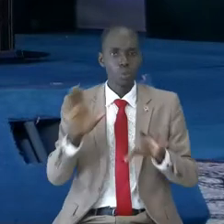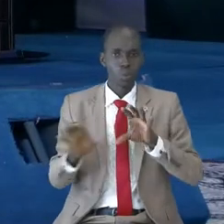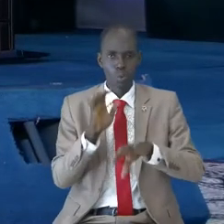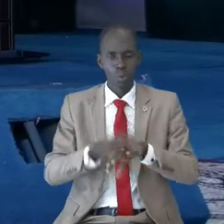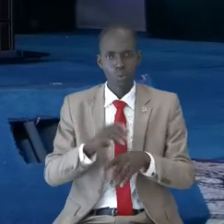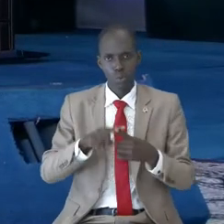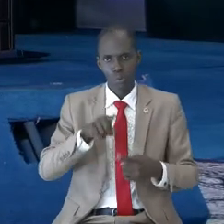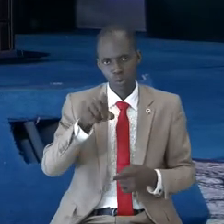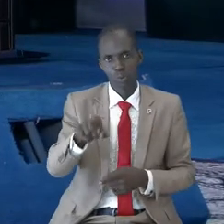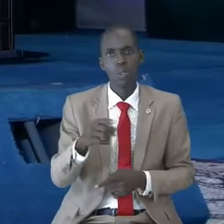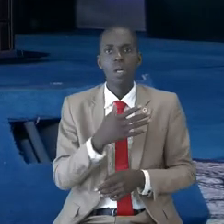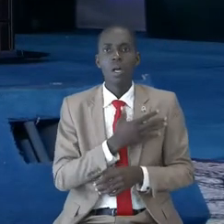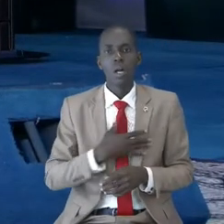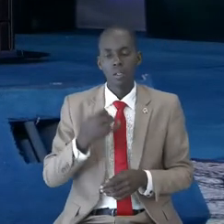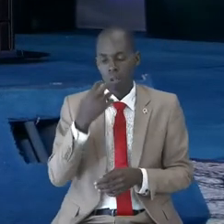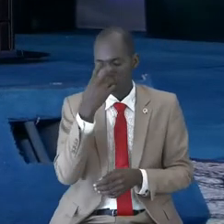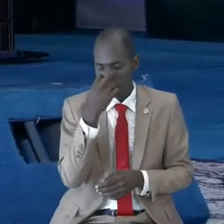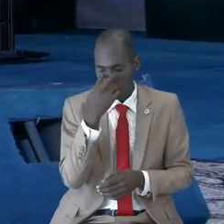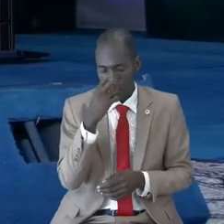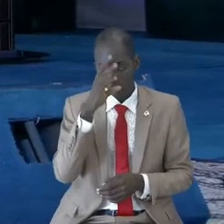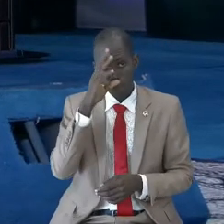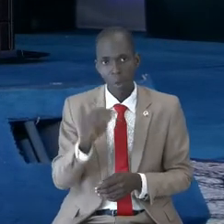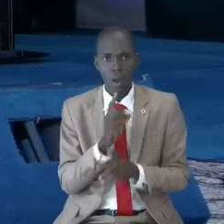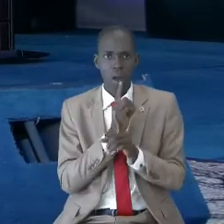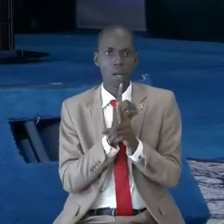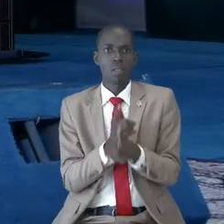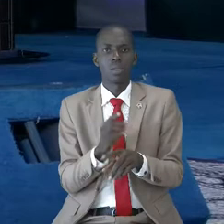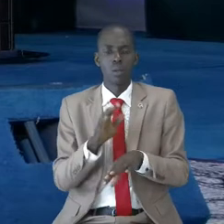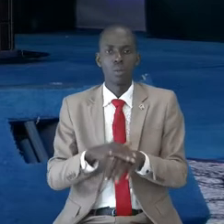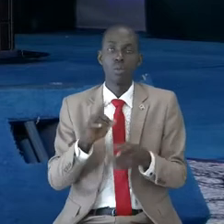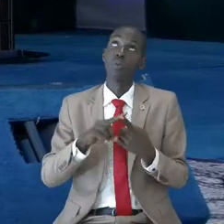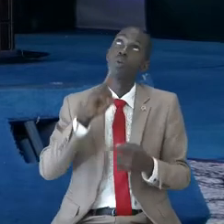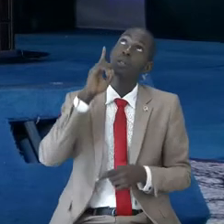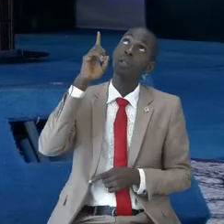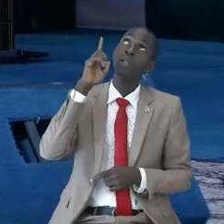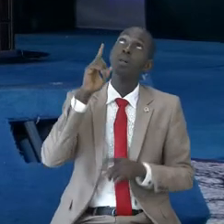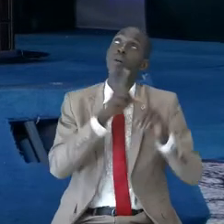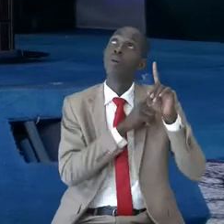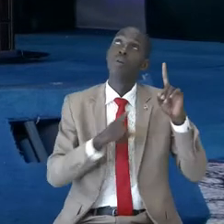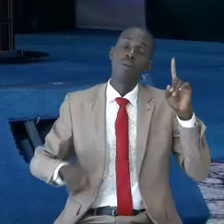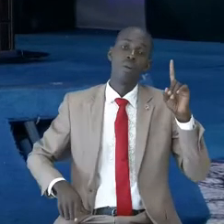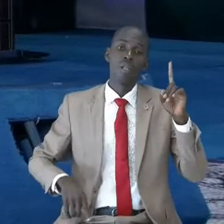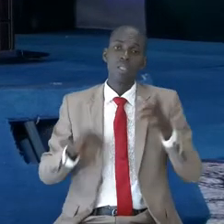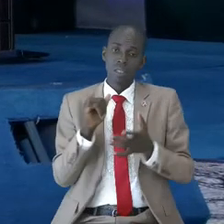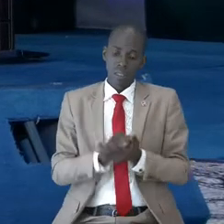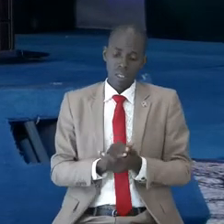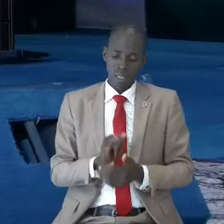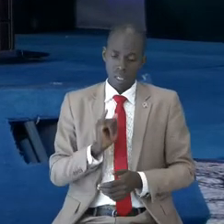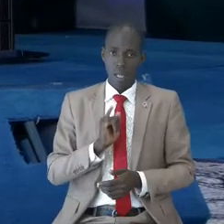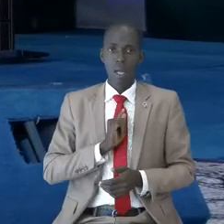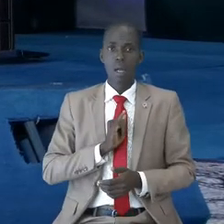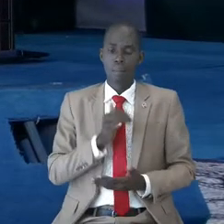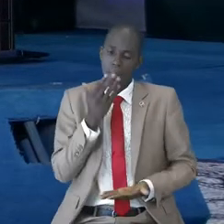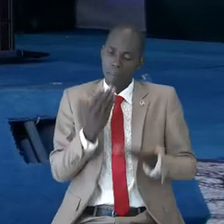unto thee? And the blind man said unto him, Lord, that I